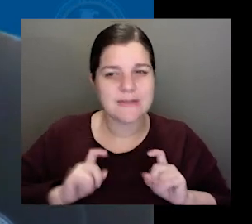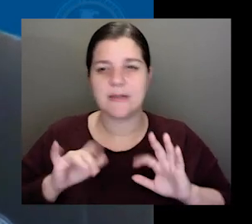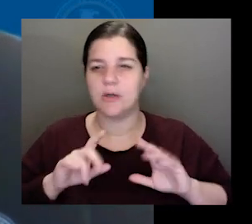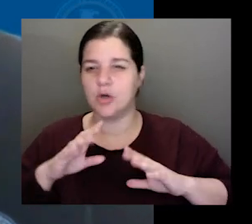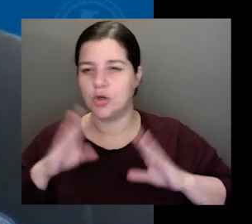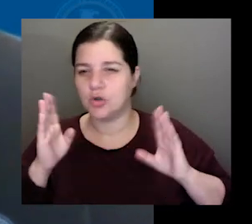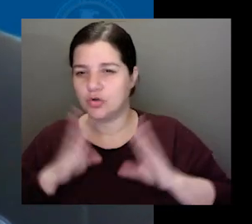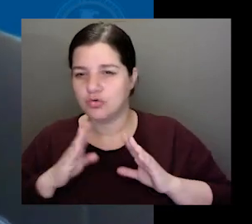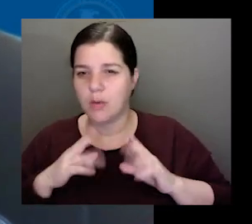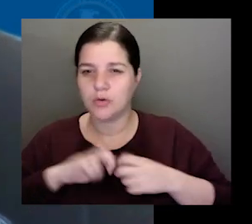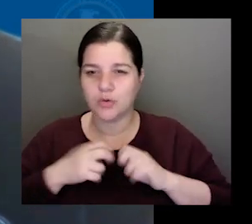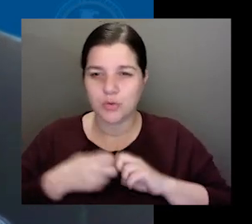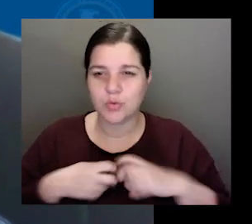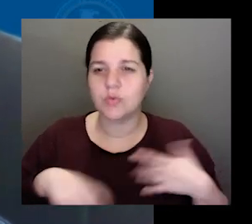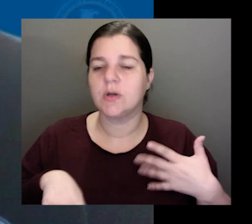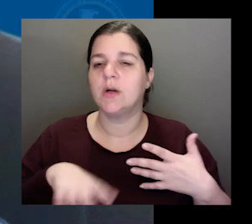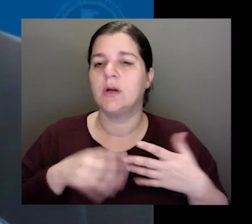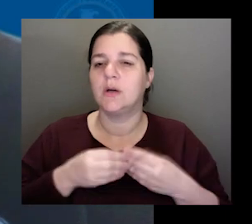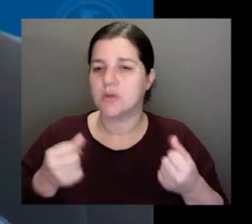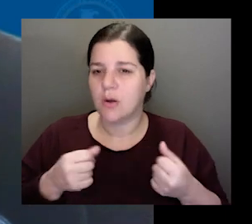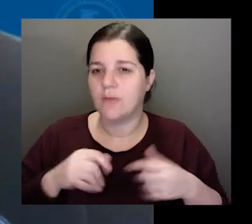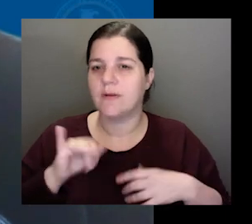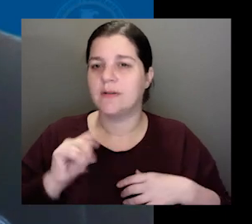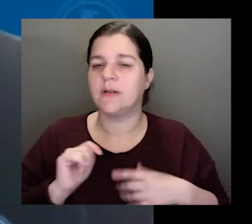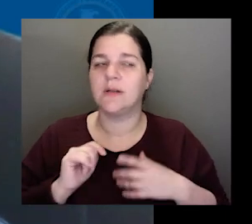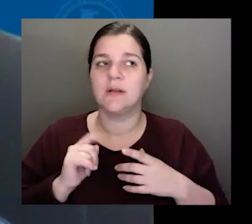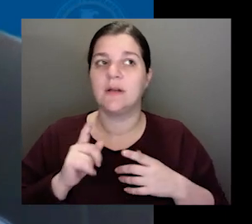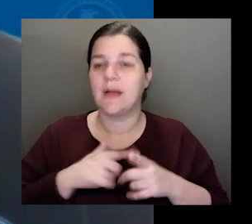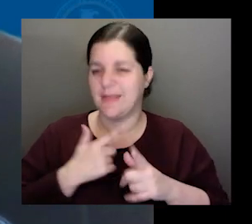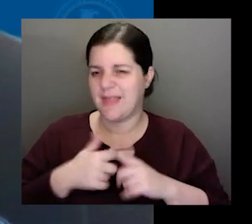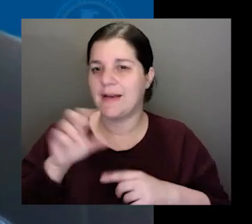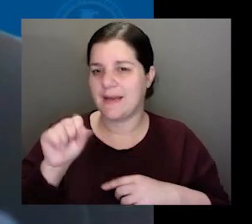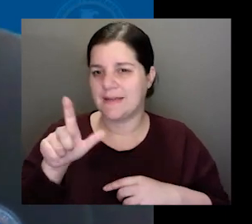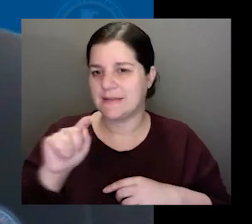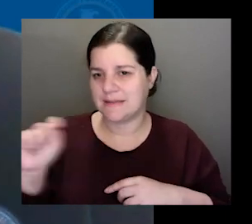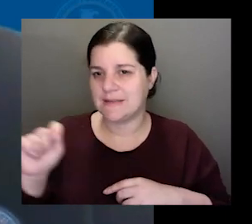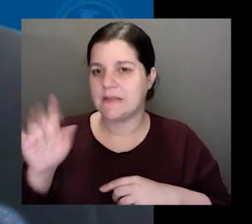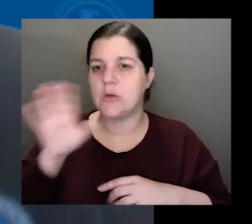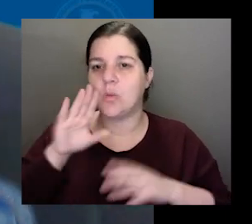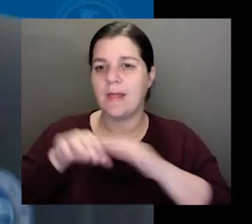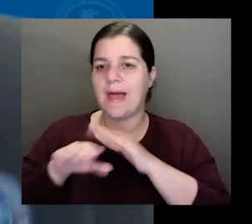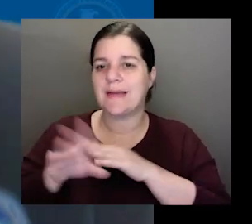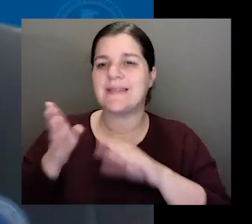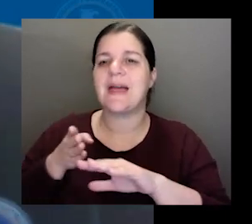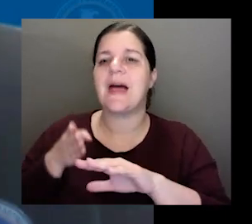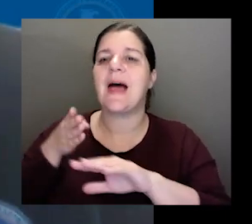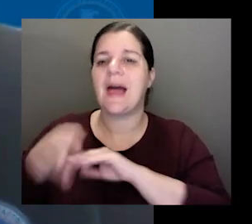needed, and then SLTT will gain access at a later time to be determined.